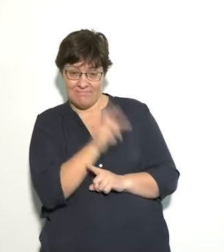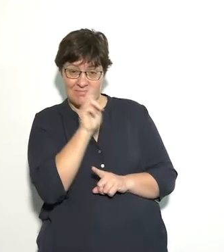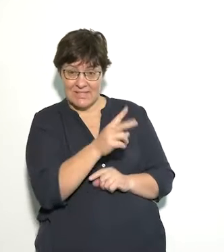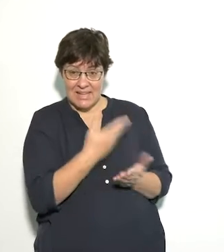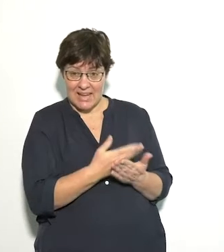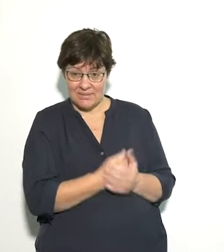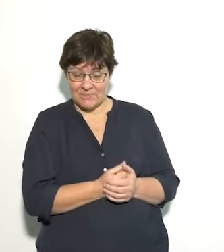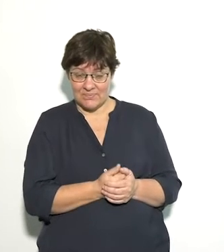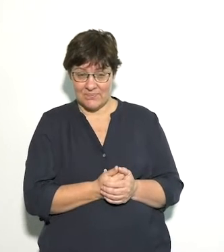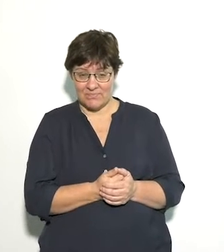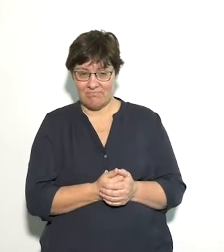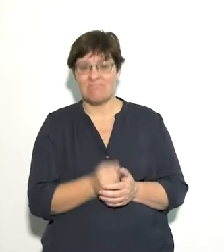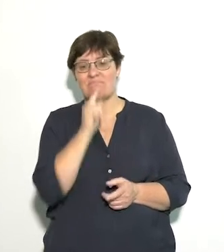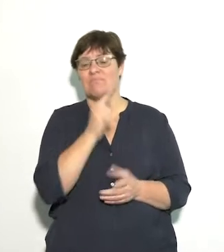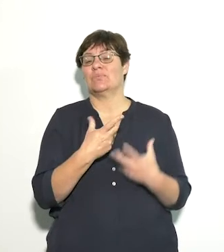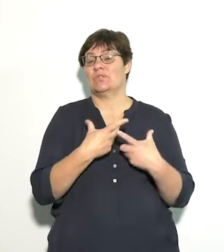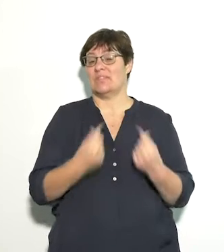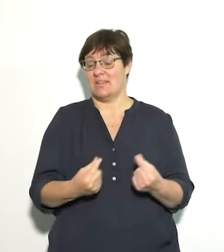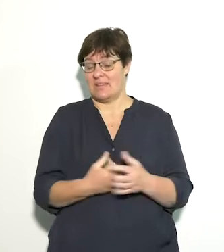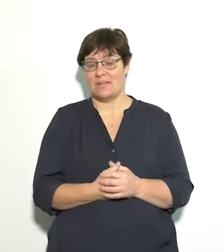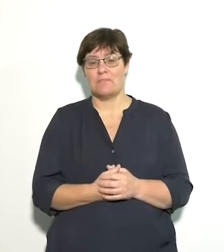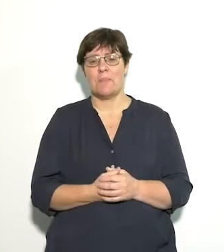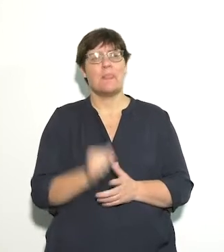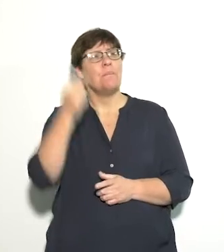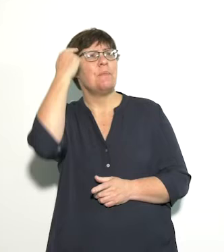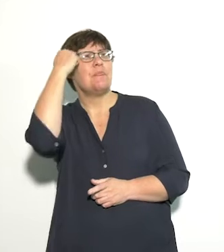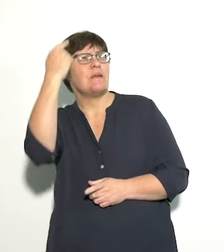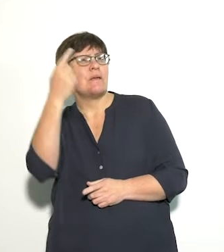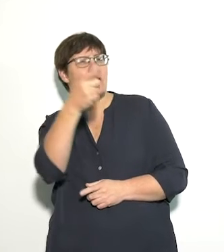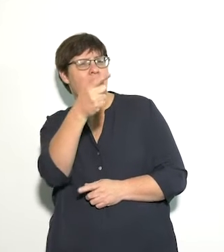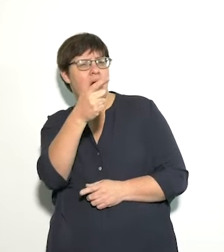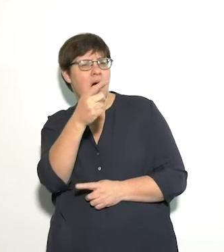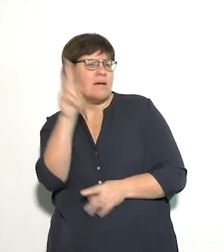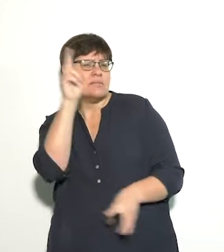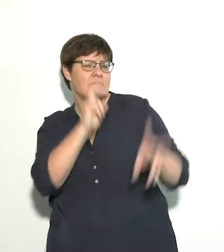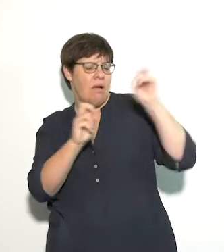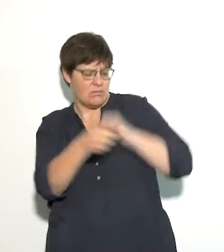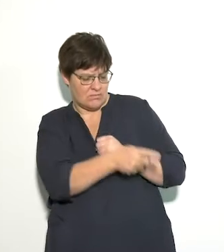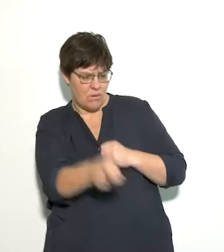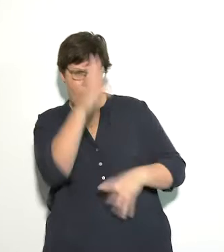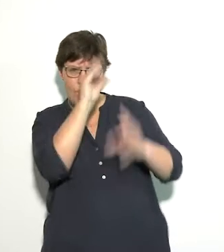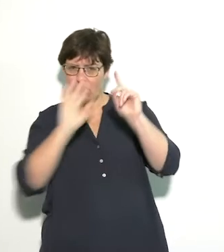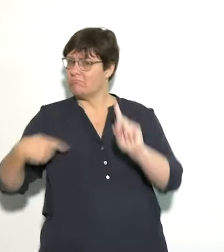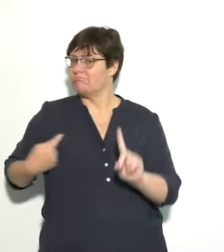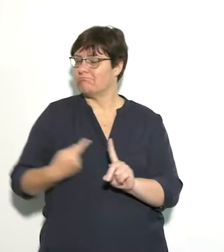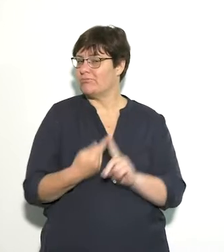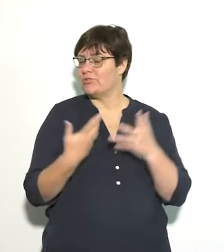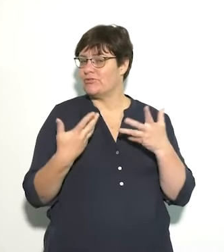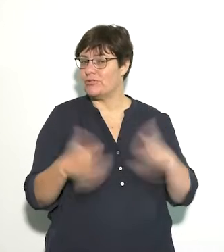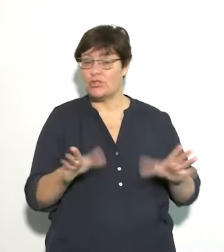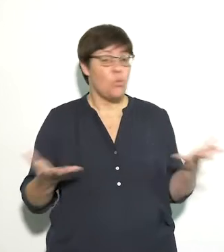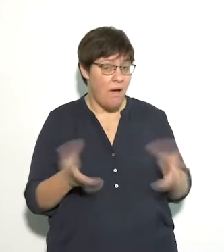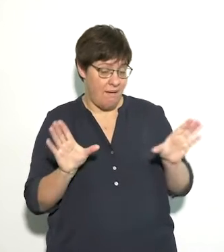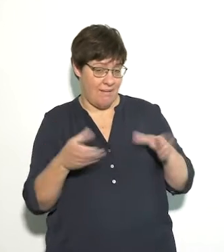here. Alrighty, so let's go to it. So you're going to think about the initial sounds that your children have learned so far